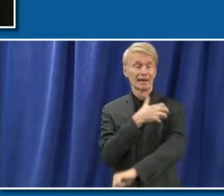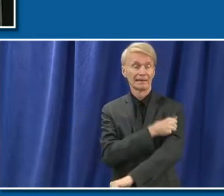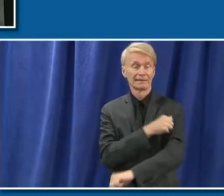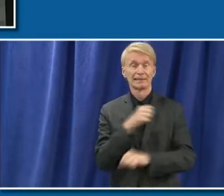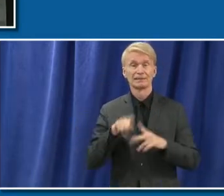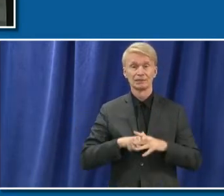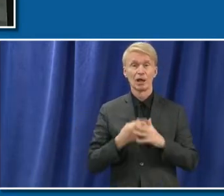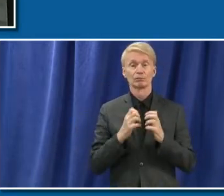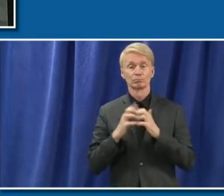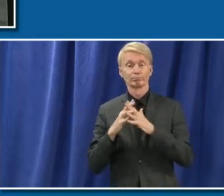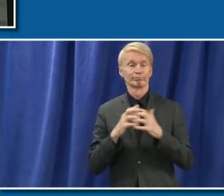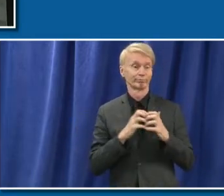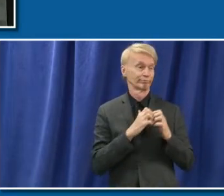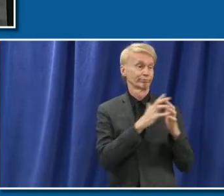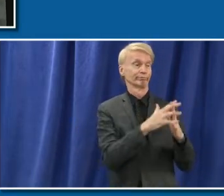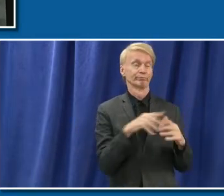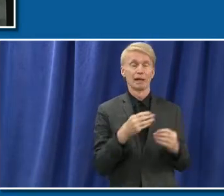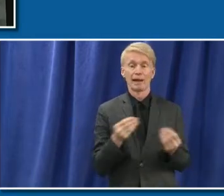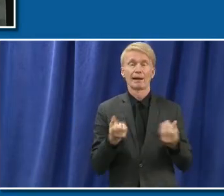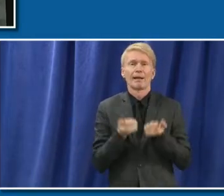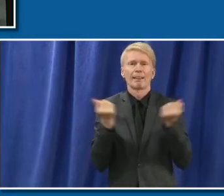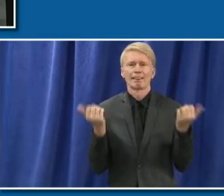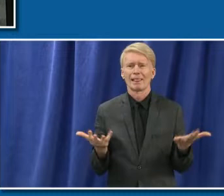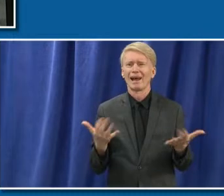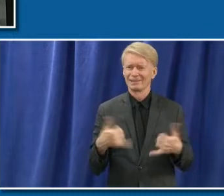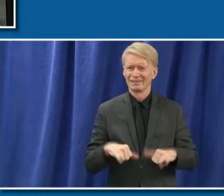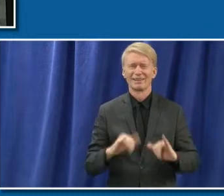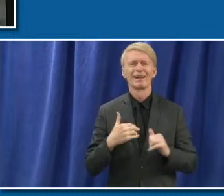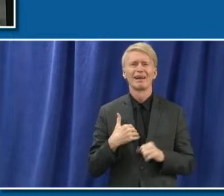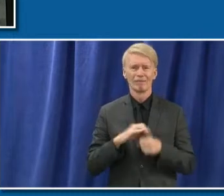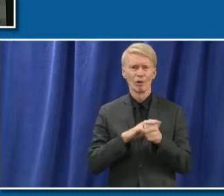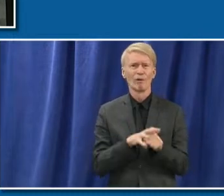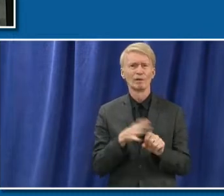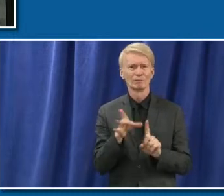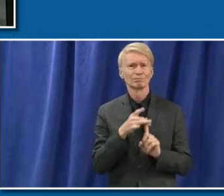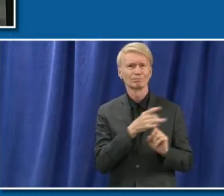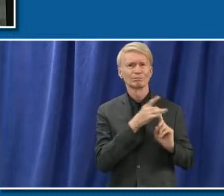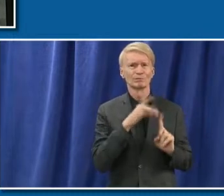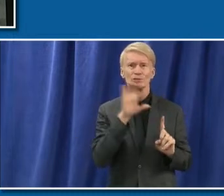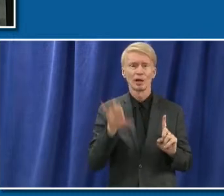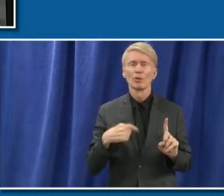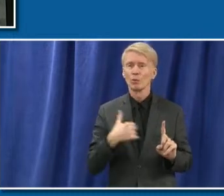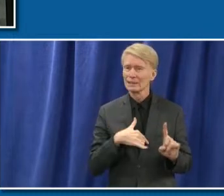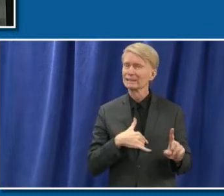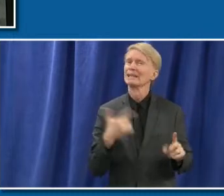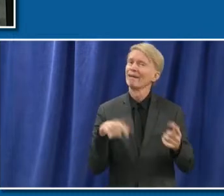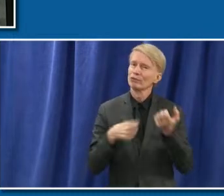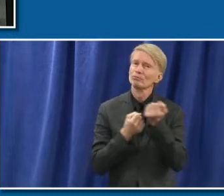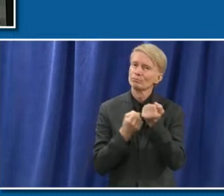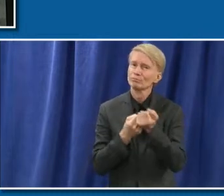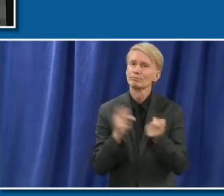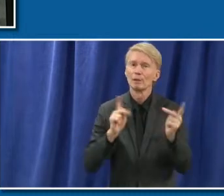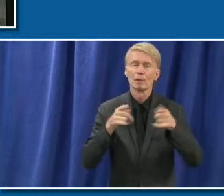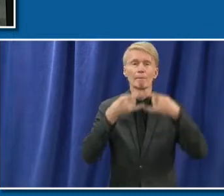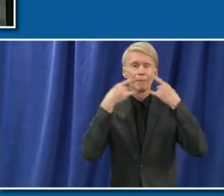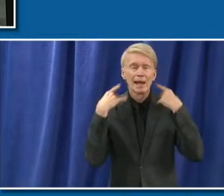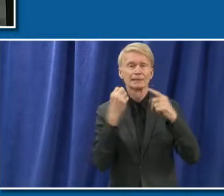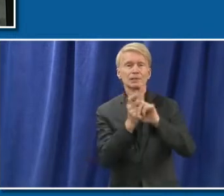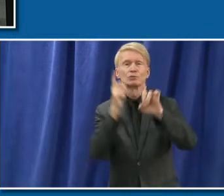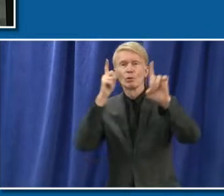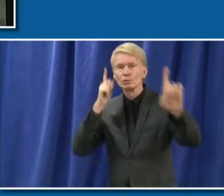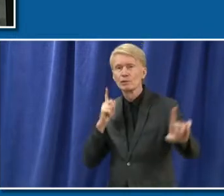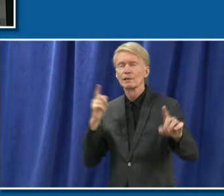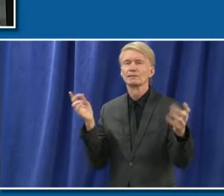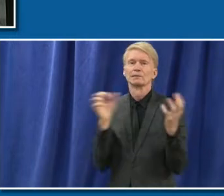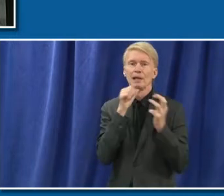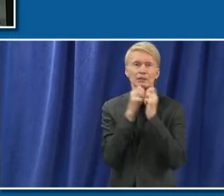launching in the setting of a lot of COVID still here in Chicago, we are still going to recommend that people are wearing their mask and social distancing and